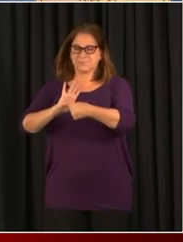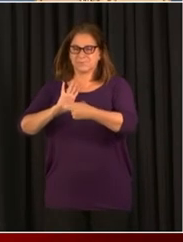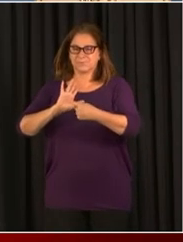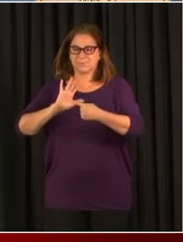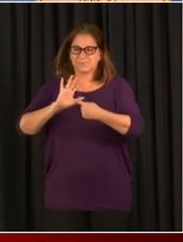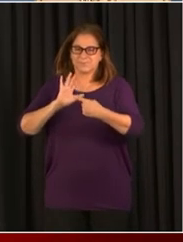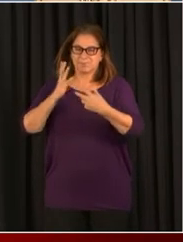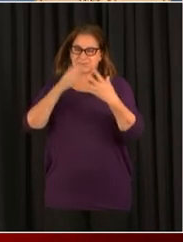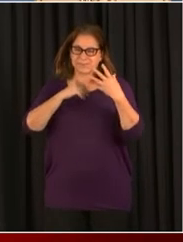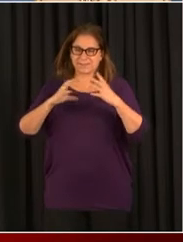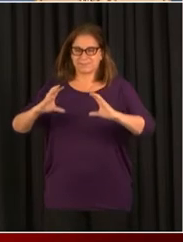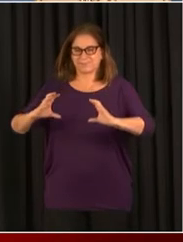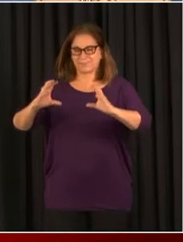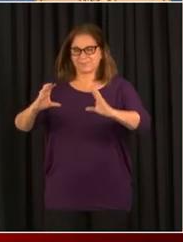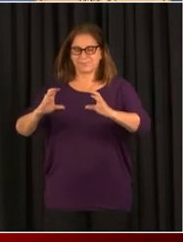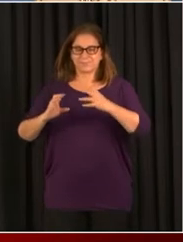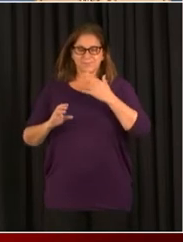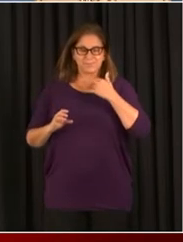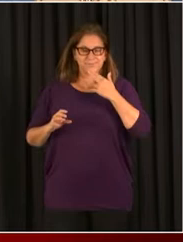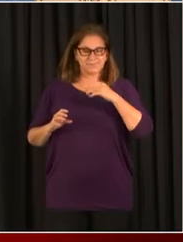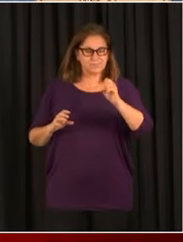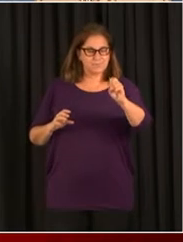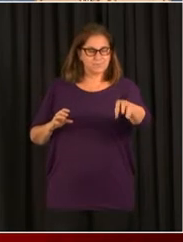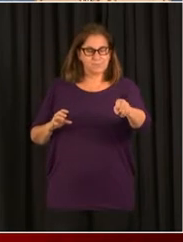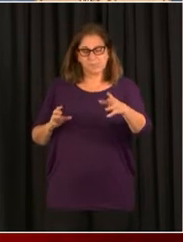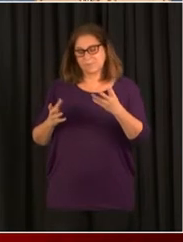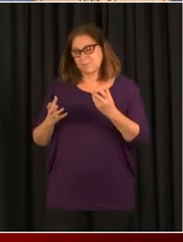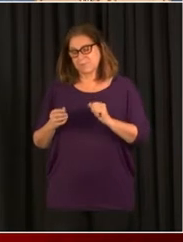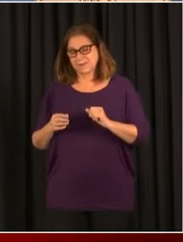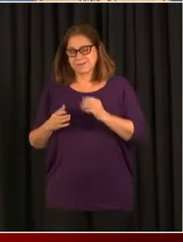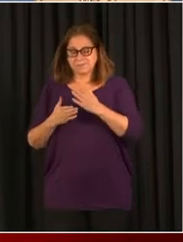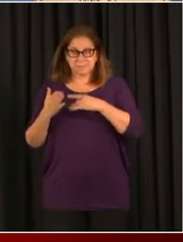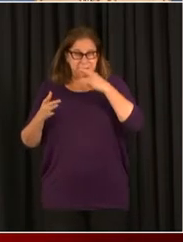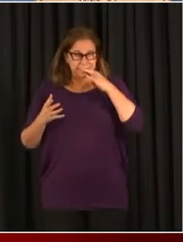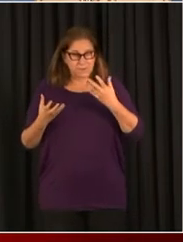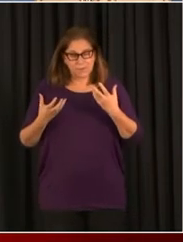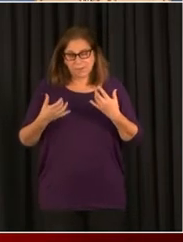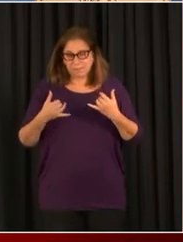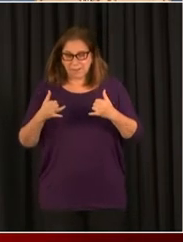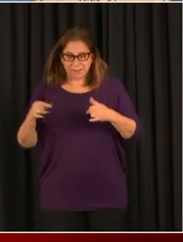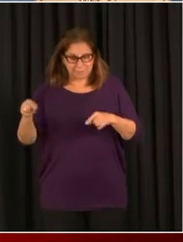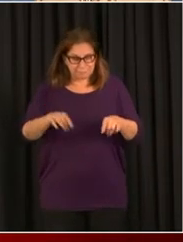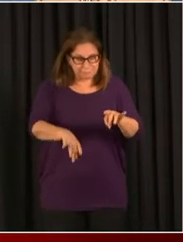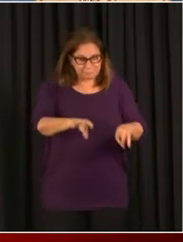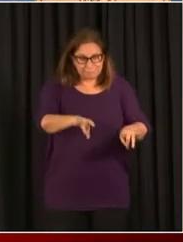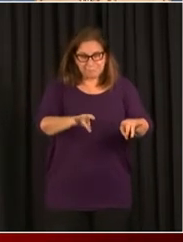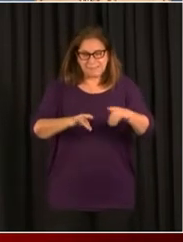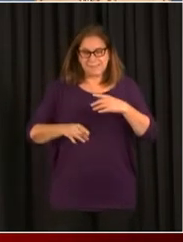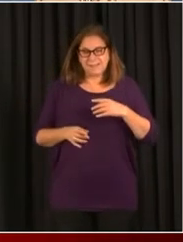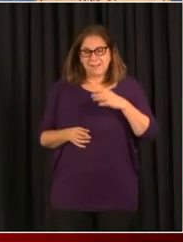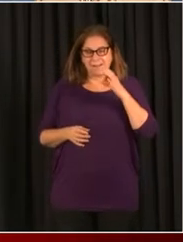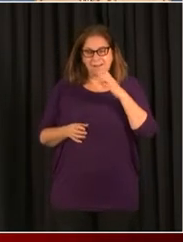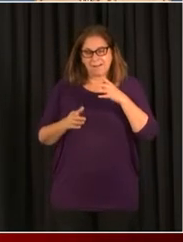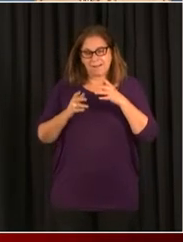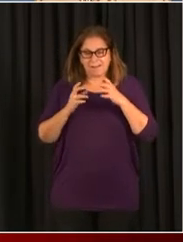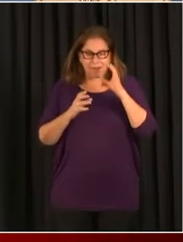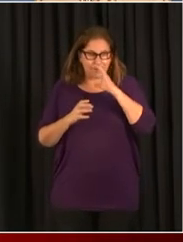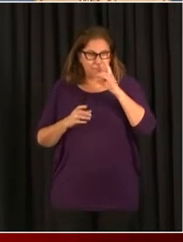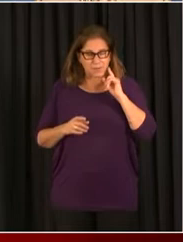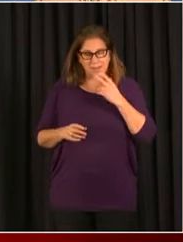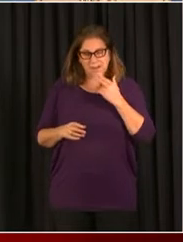own household, or have an online costume party, contest, pumpkin carving, and video